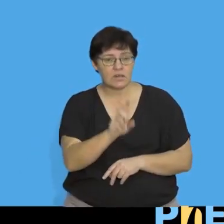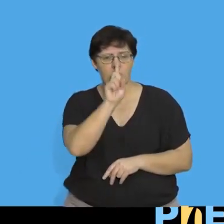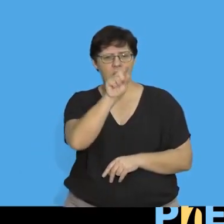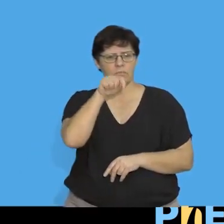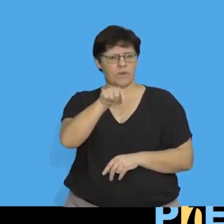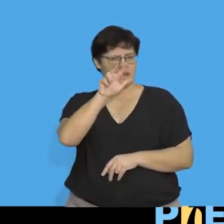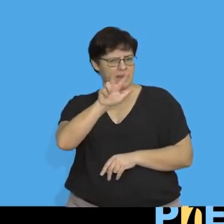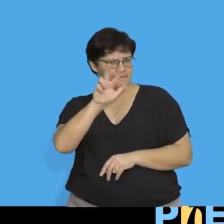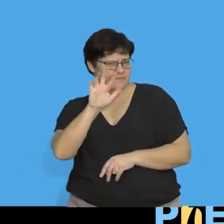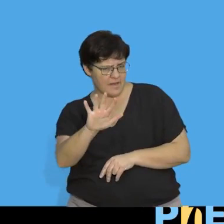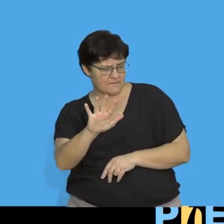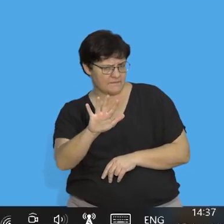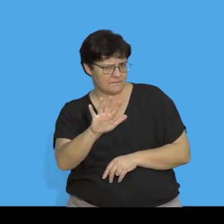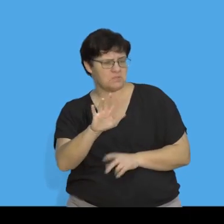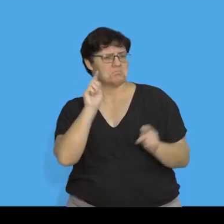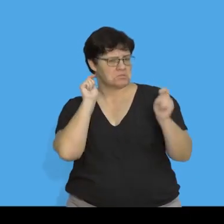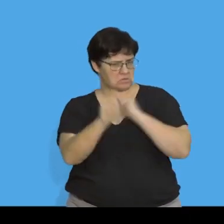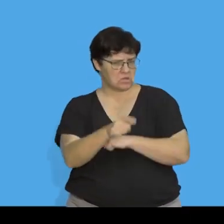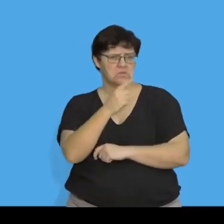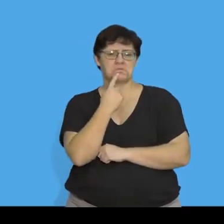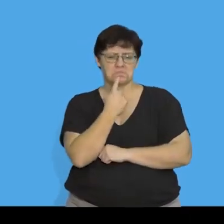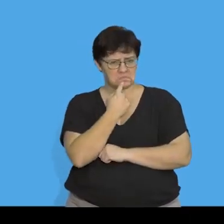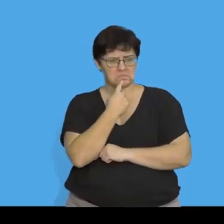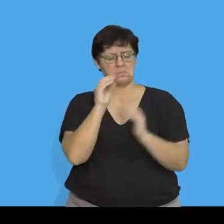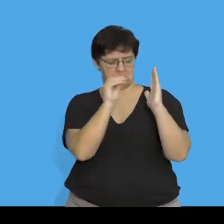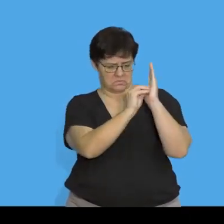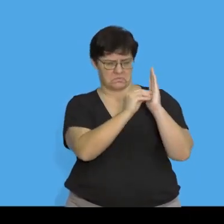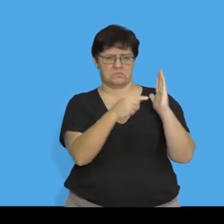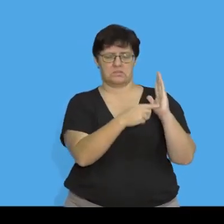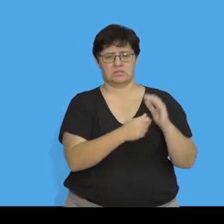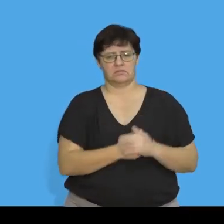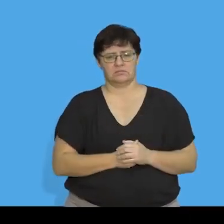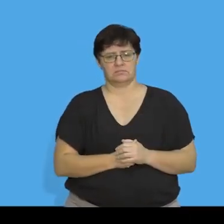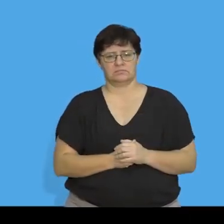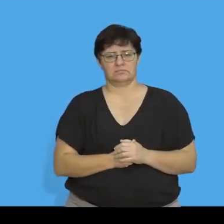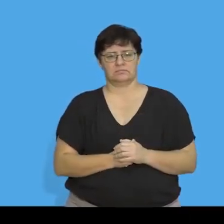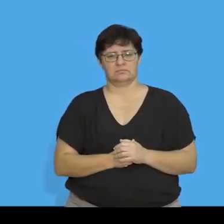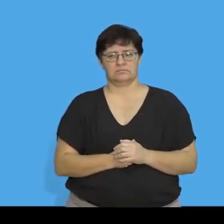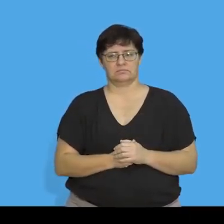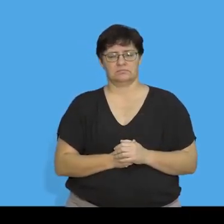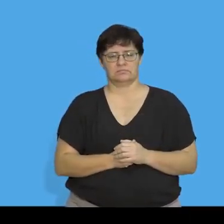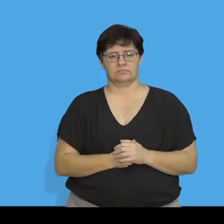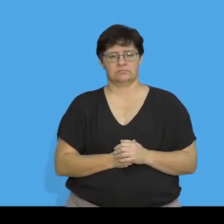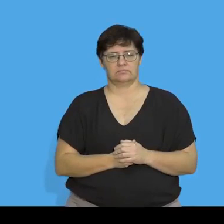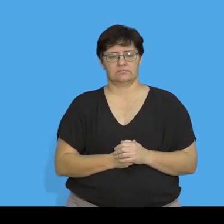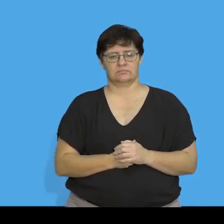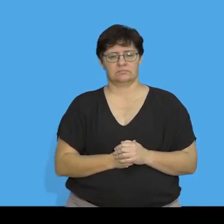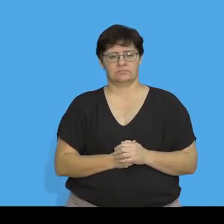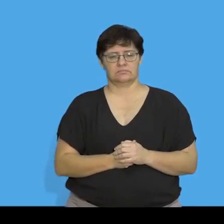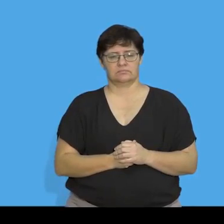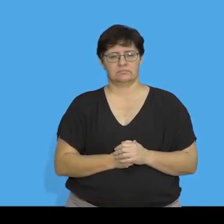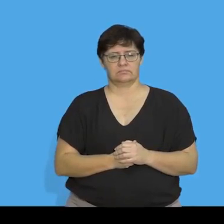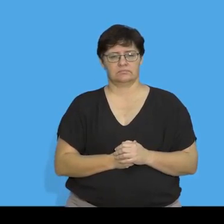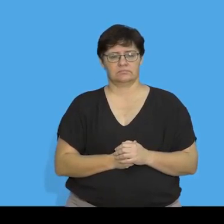1.85. 1.85, record my data, 1.85, and we're